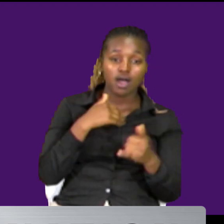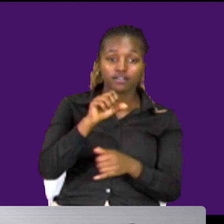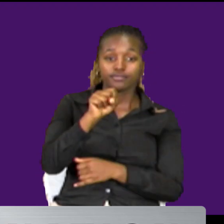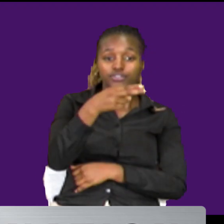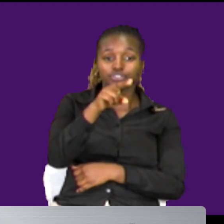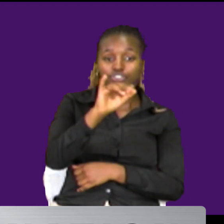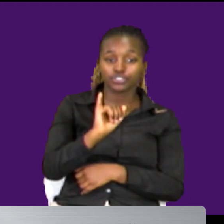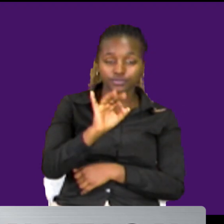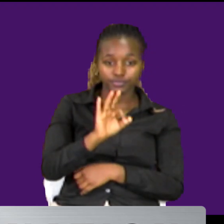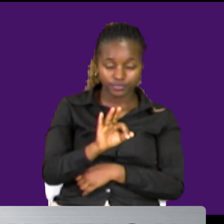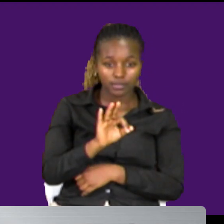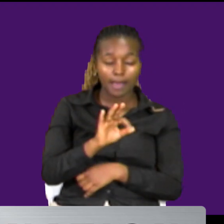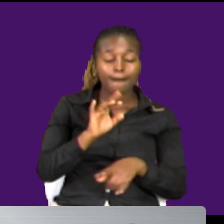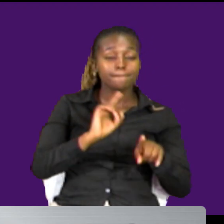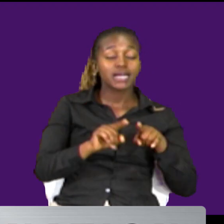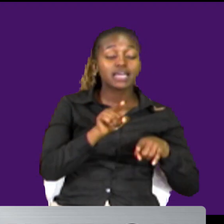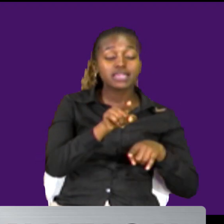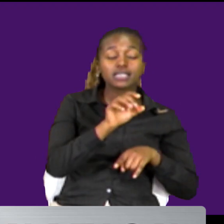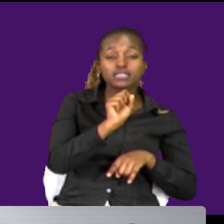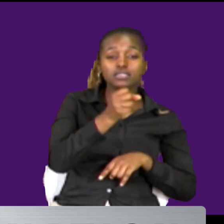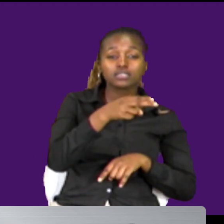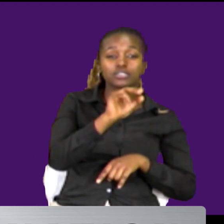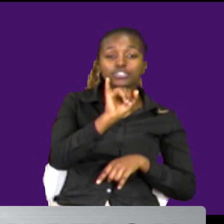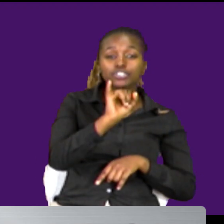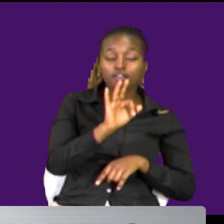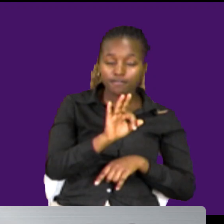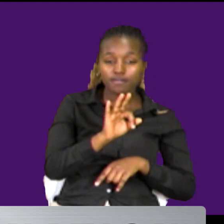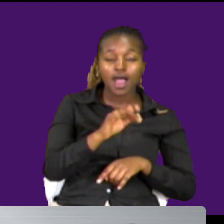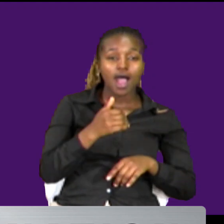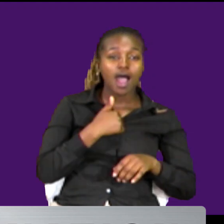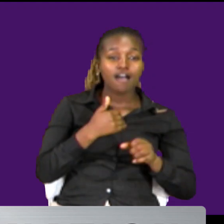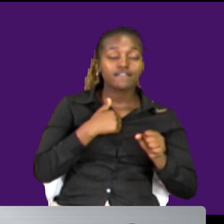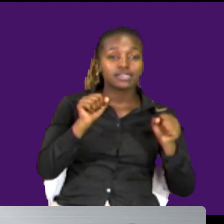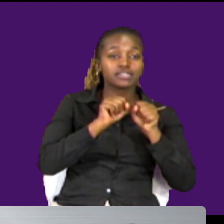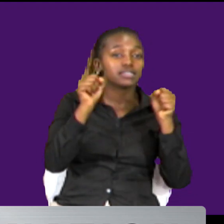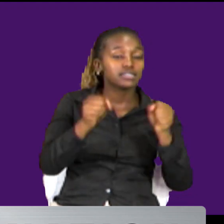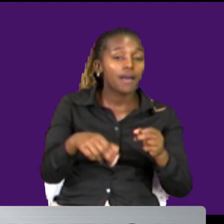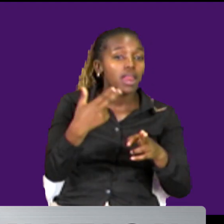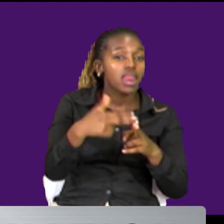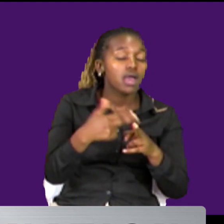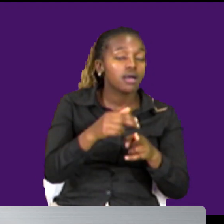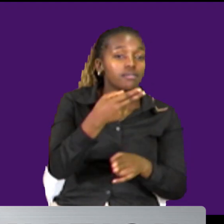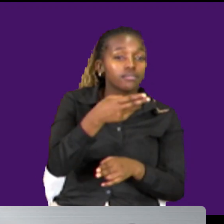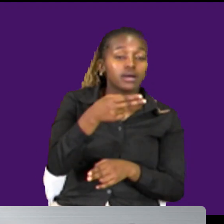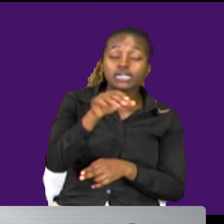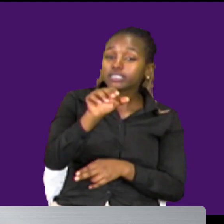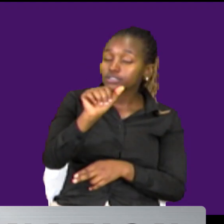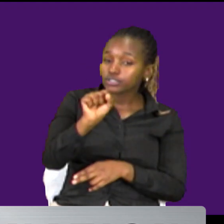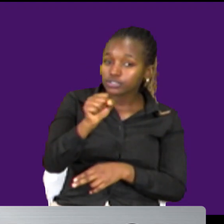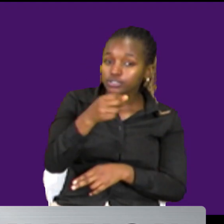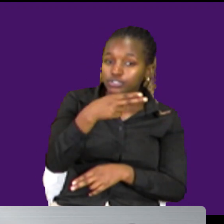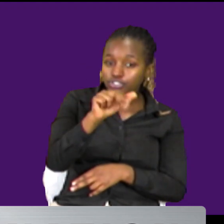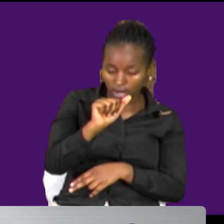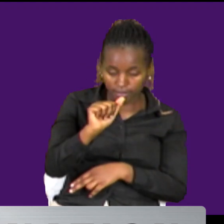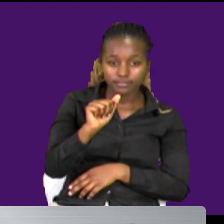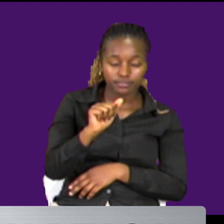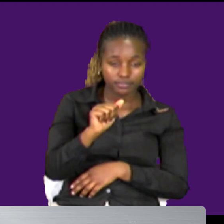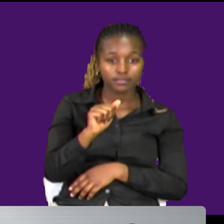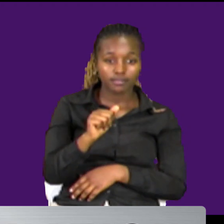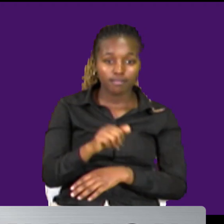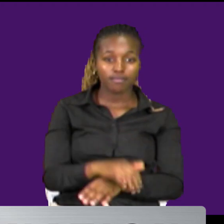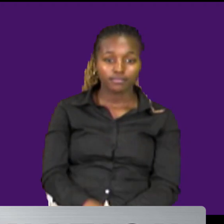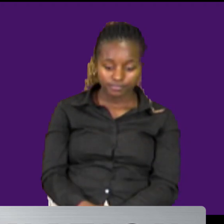SHIF, questions. Anyway, SHIF yes. is managed by a system called SHA. Right. Did you get me right? Yes. I said